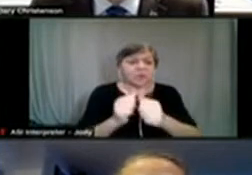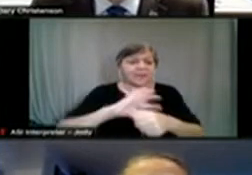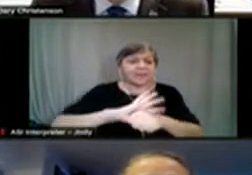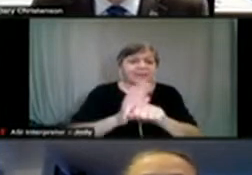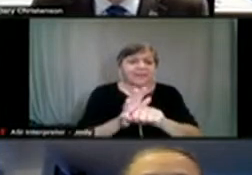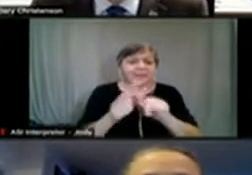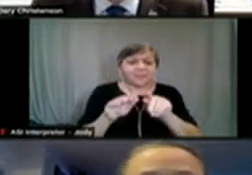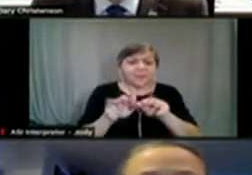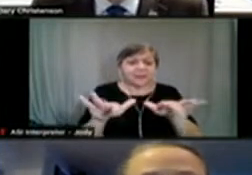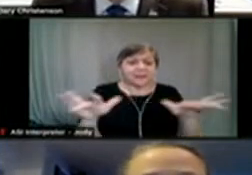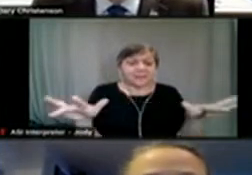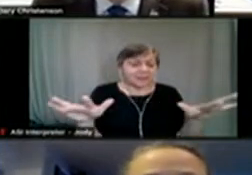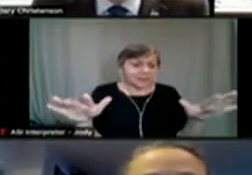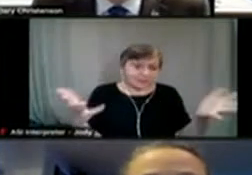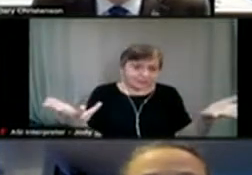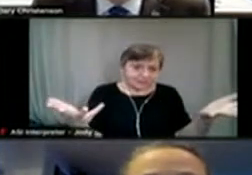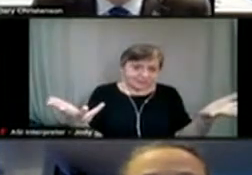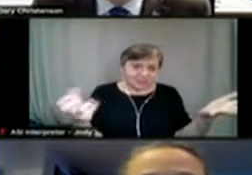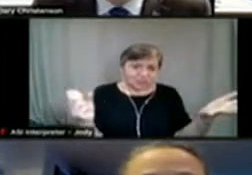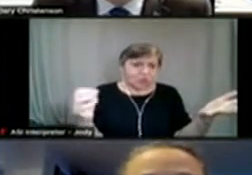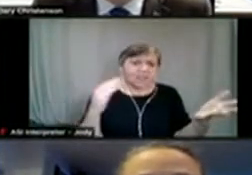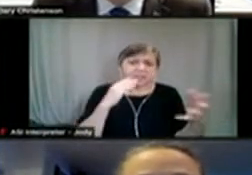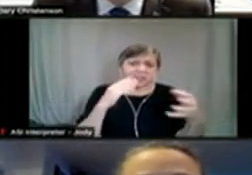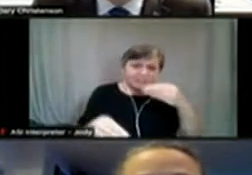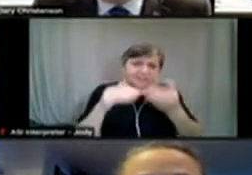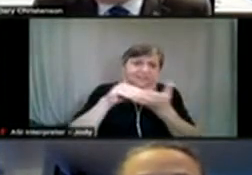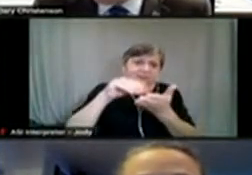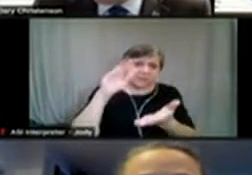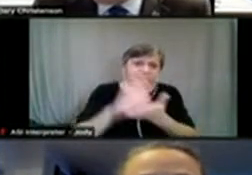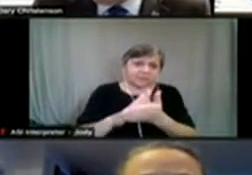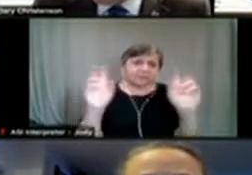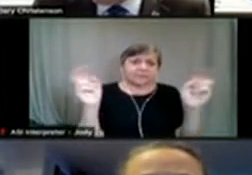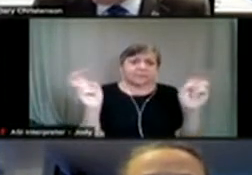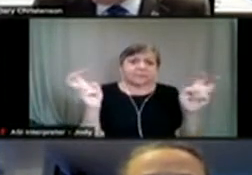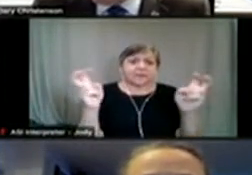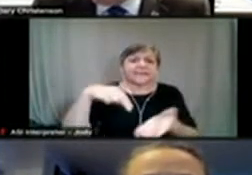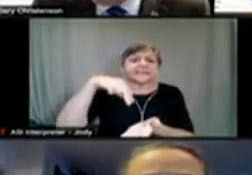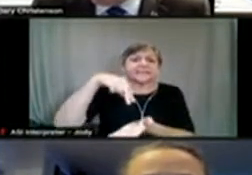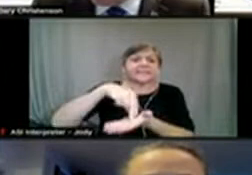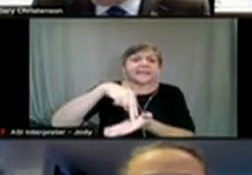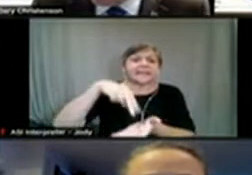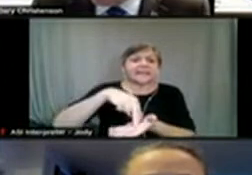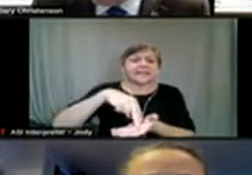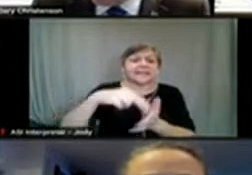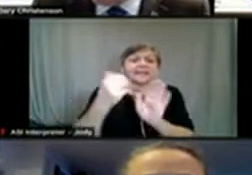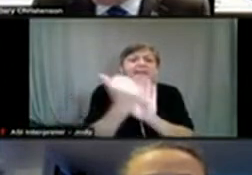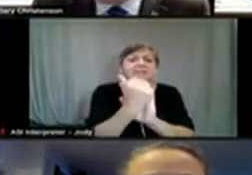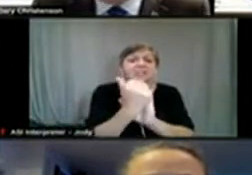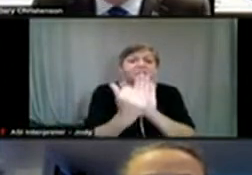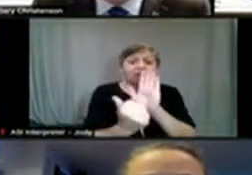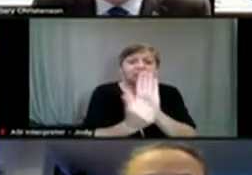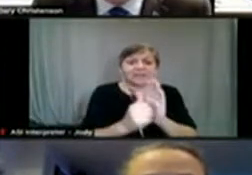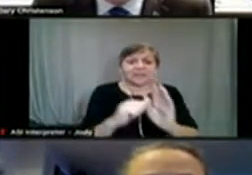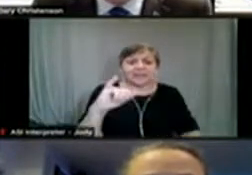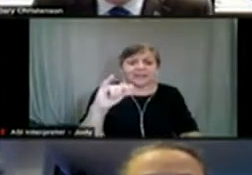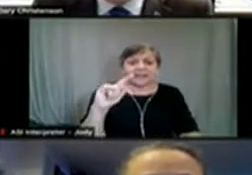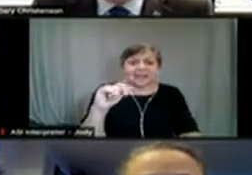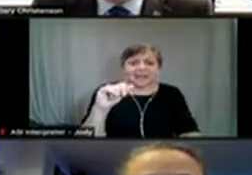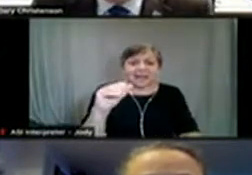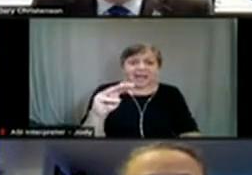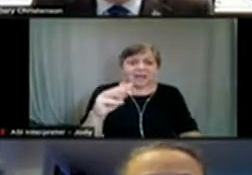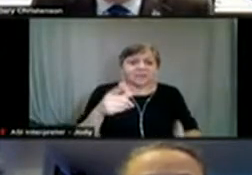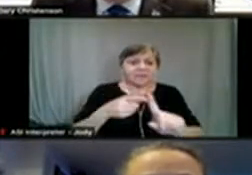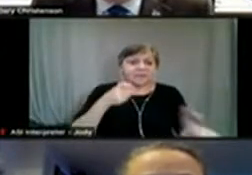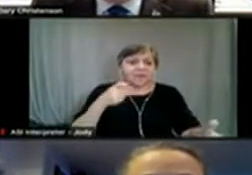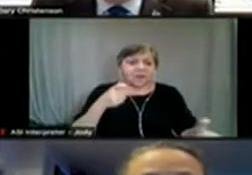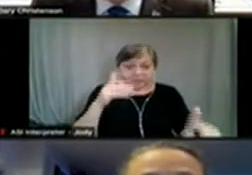So I think, you know, as a standing agenda item update from the superintendent, I think would be beneficial to